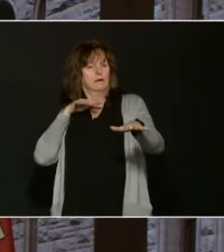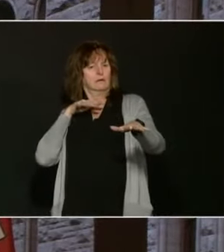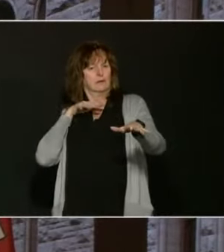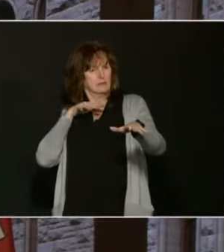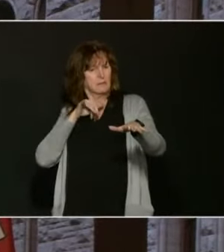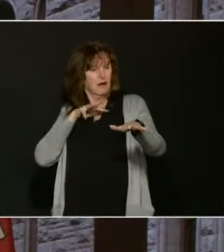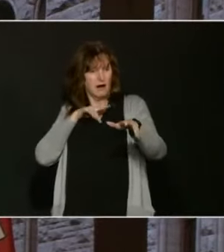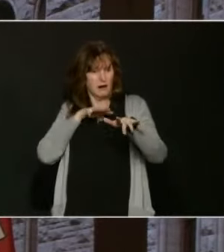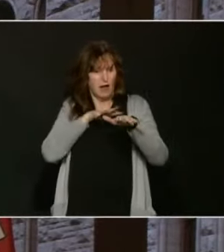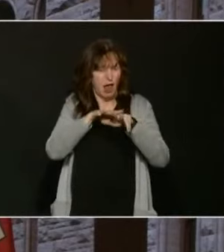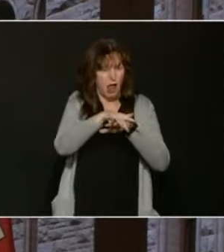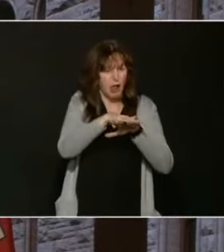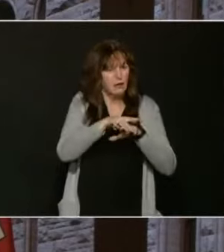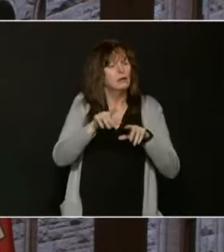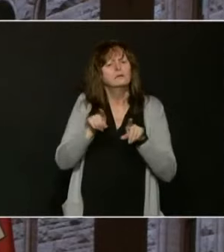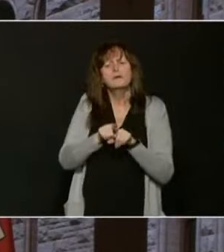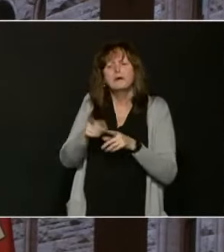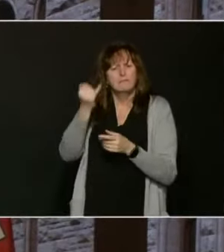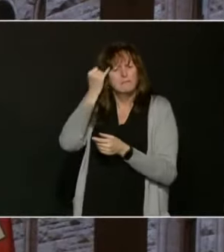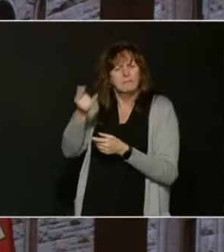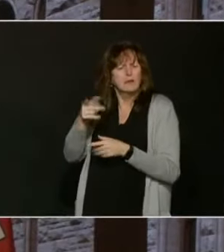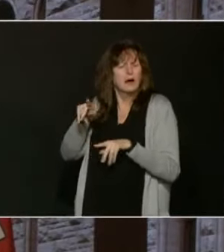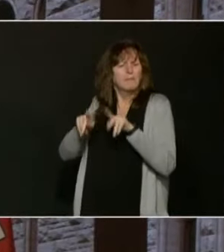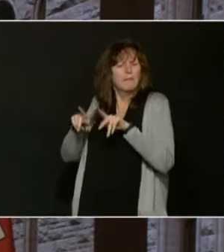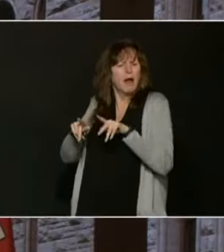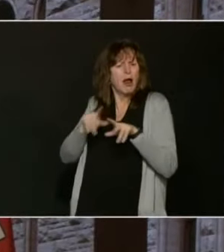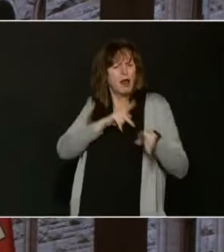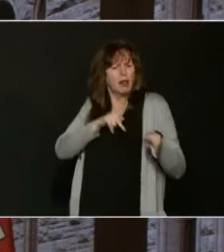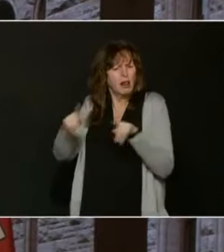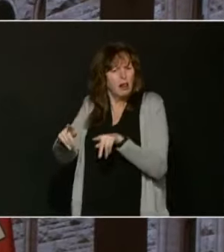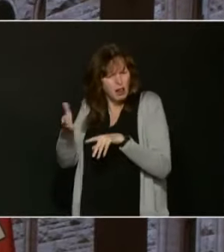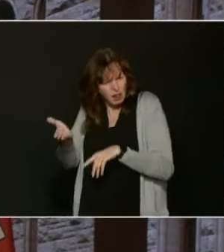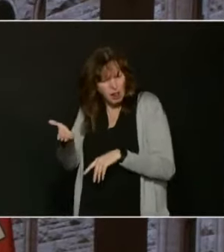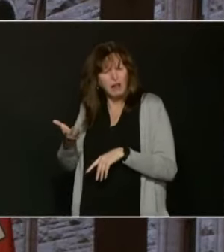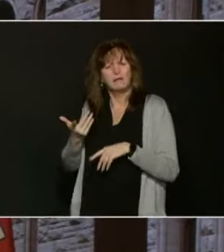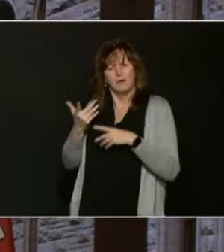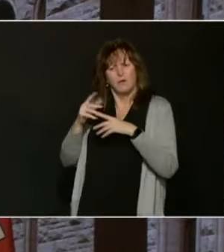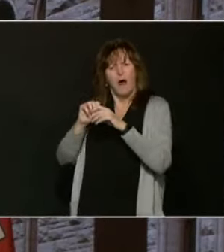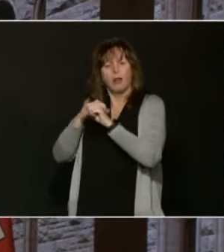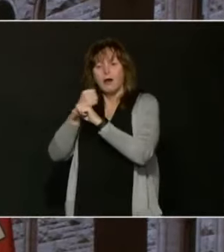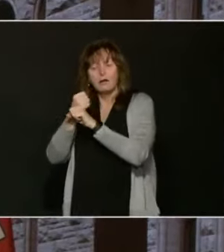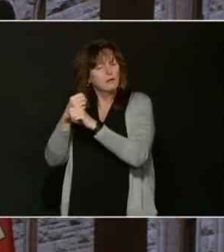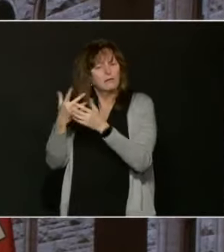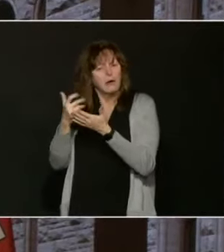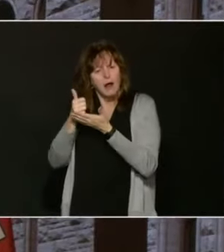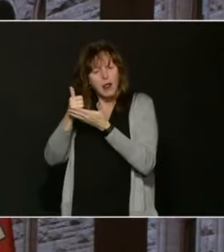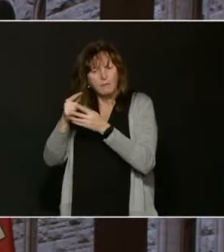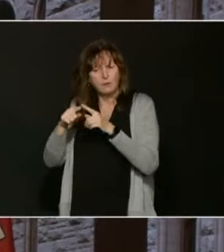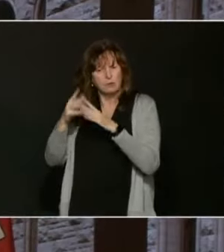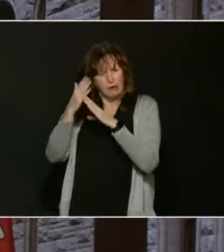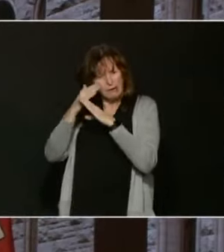with consultation with my office and with others, can pull that and lift that off again with the direction of cabinet.